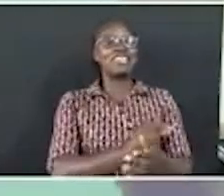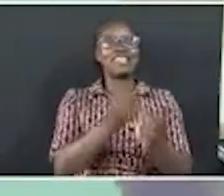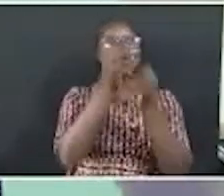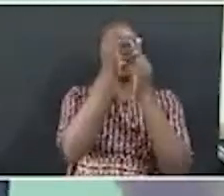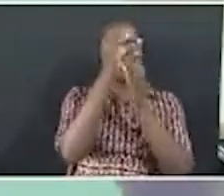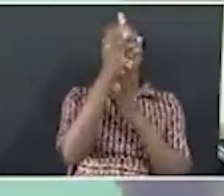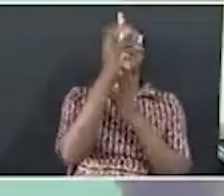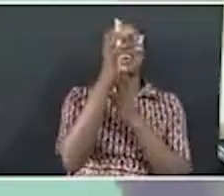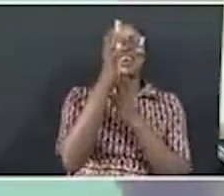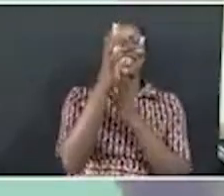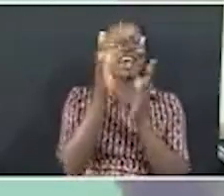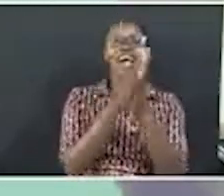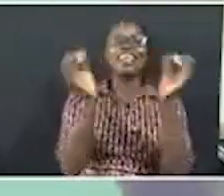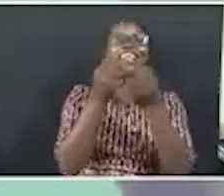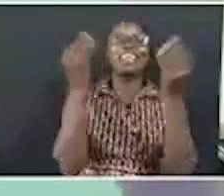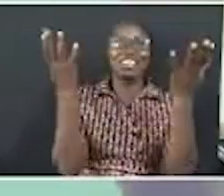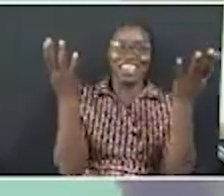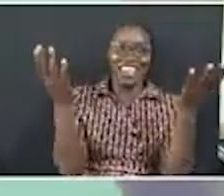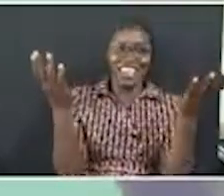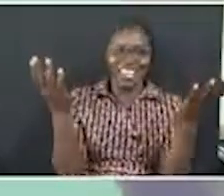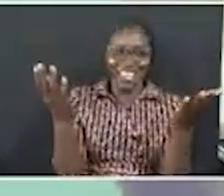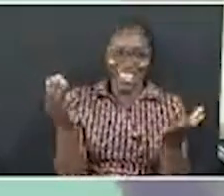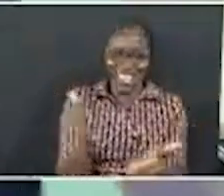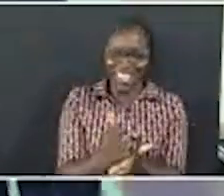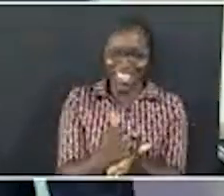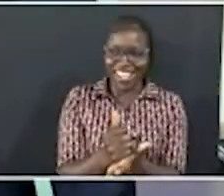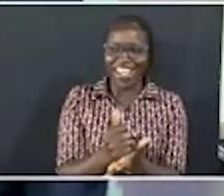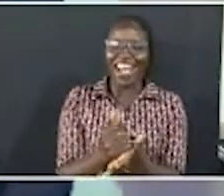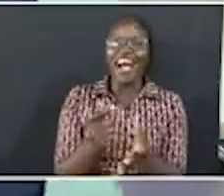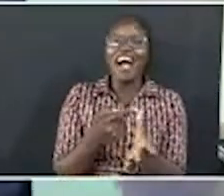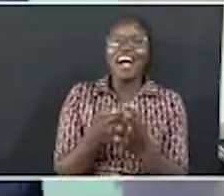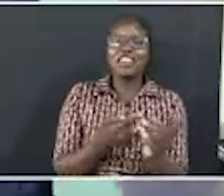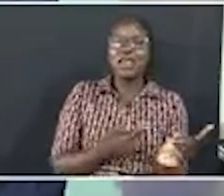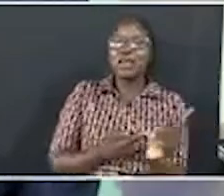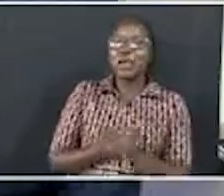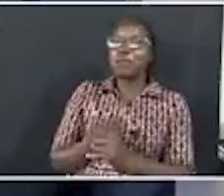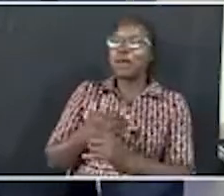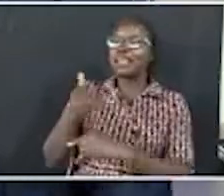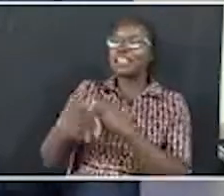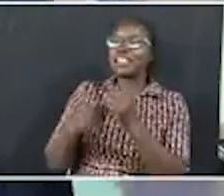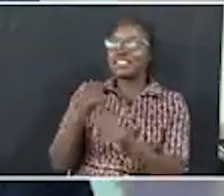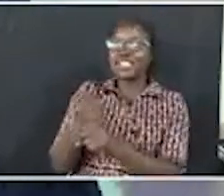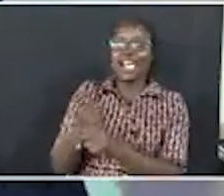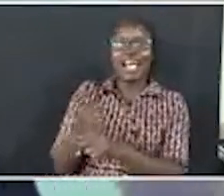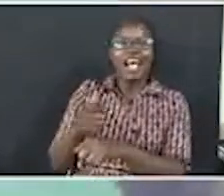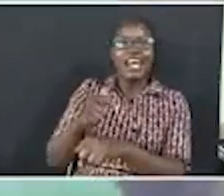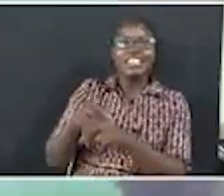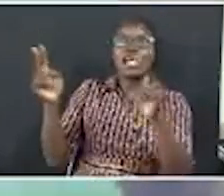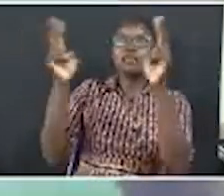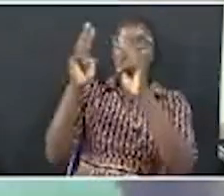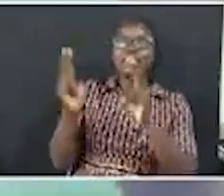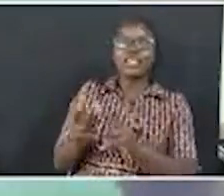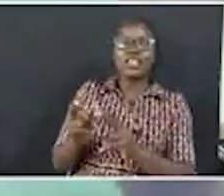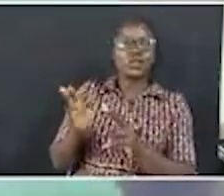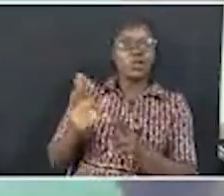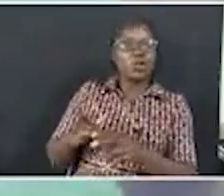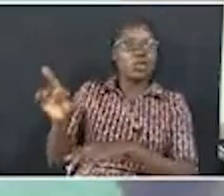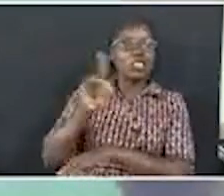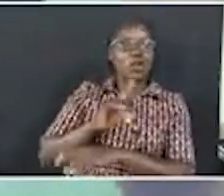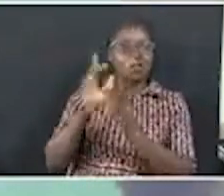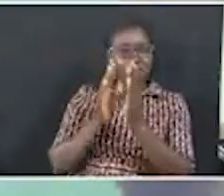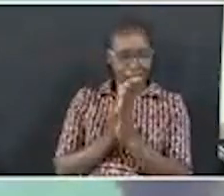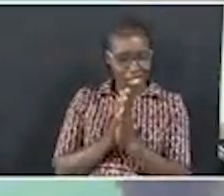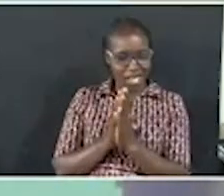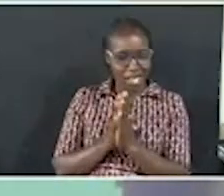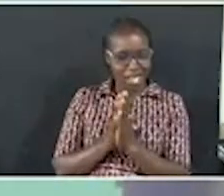of God. Hallelujah, church. And then you will come next year during International Women's